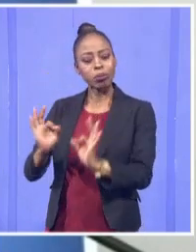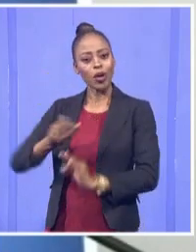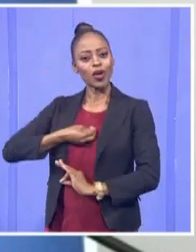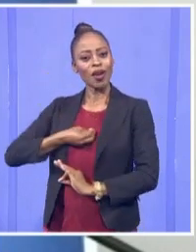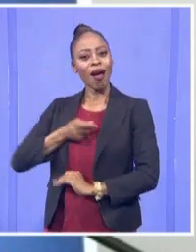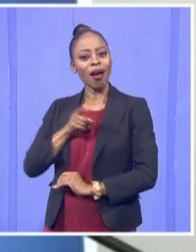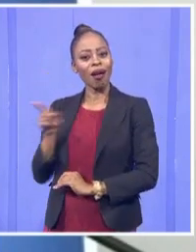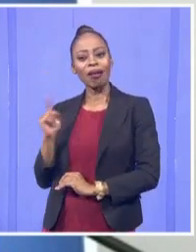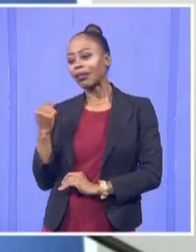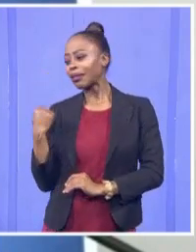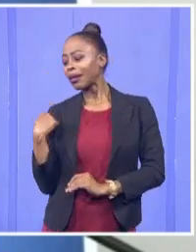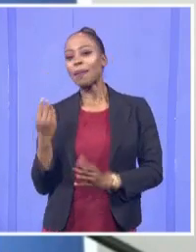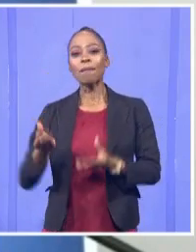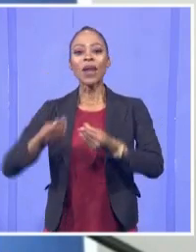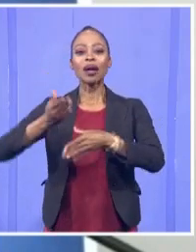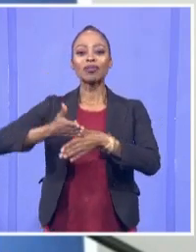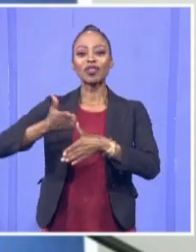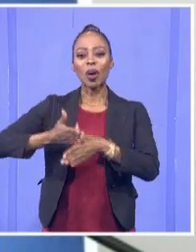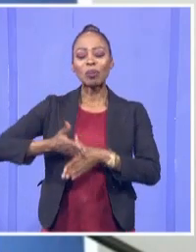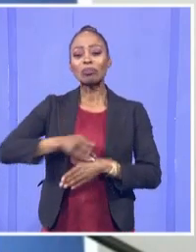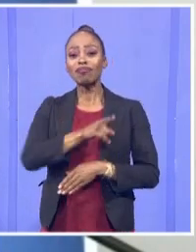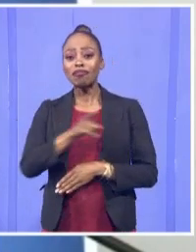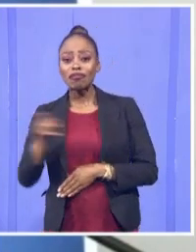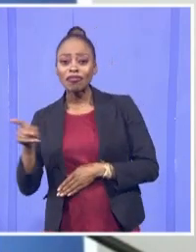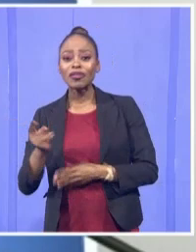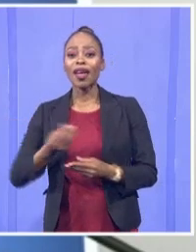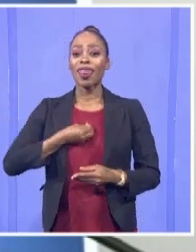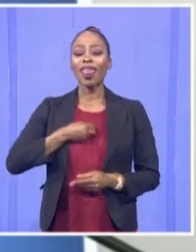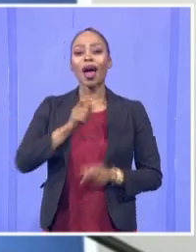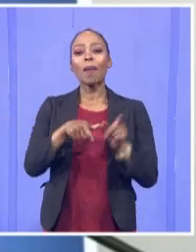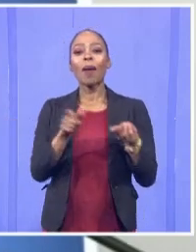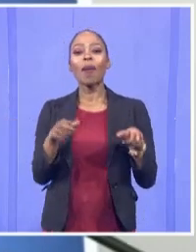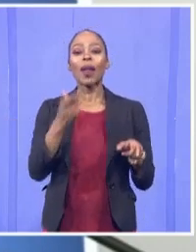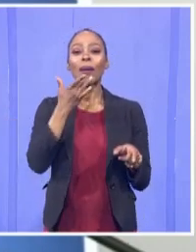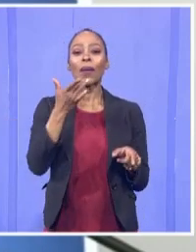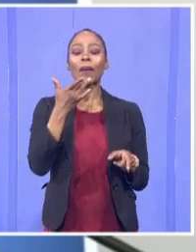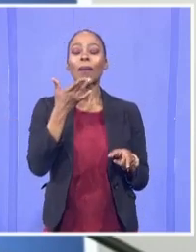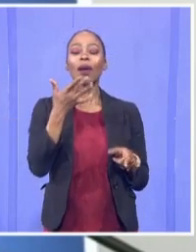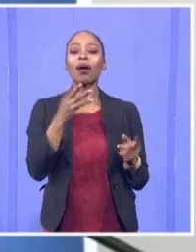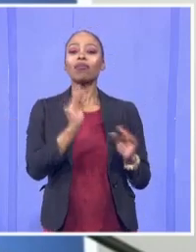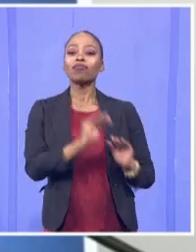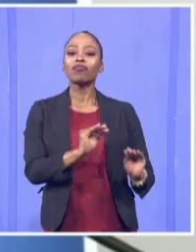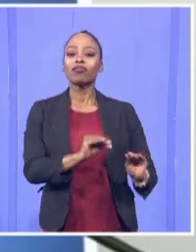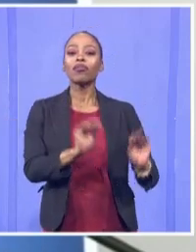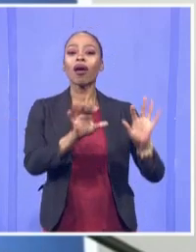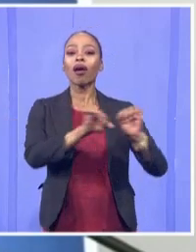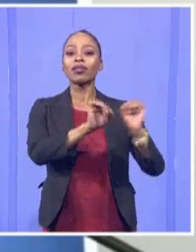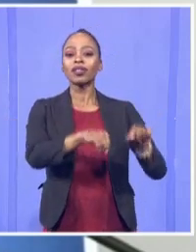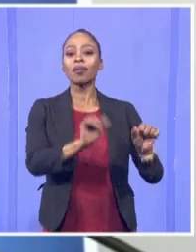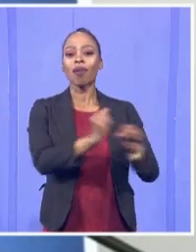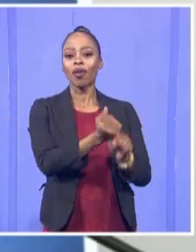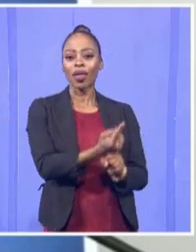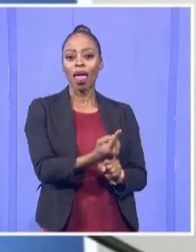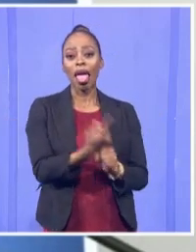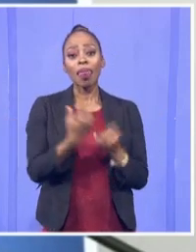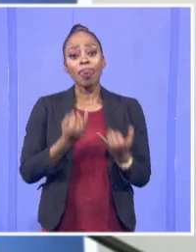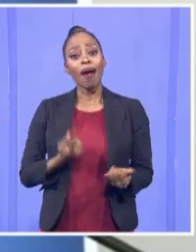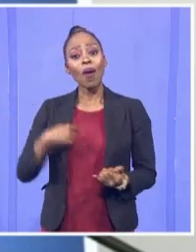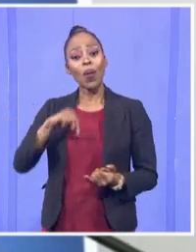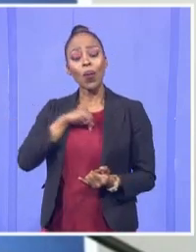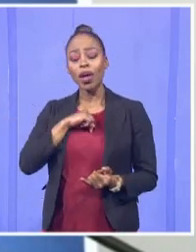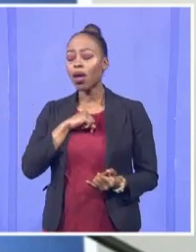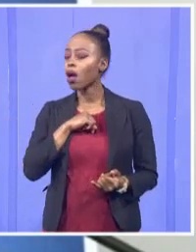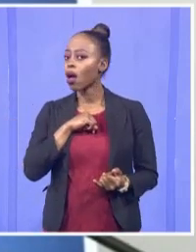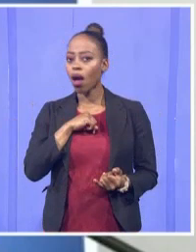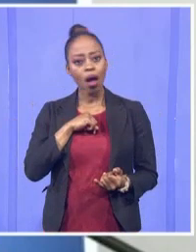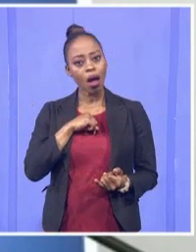have just got jobs. These are young people that prefer the education system of Gauteng. So to us, it's a massive, massive, massive